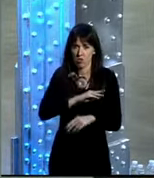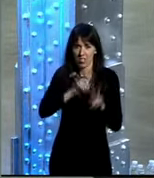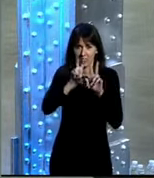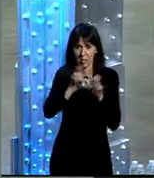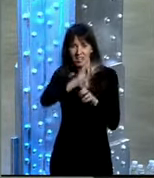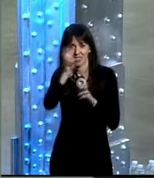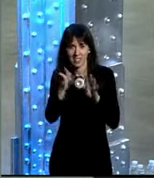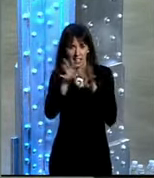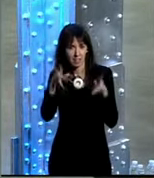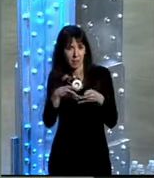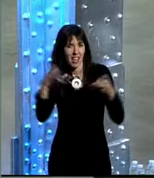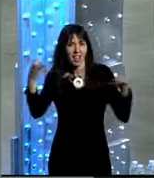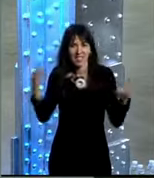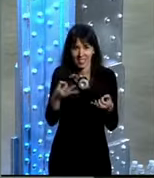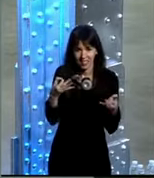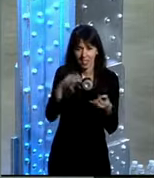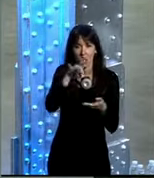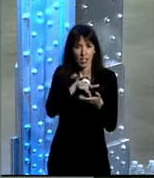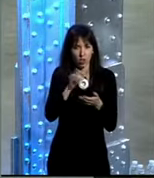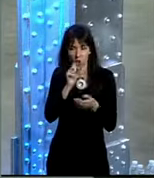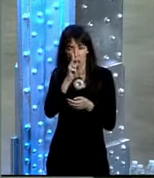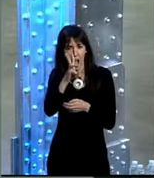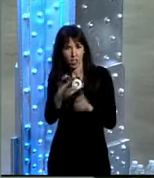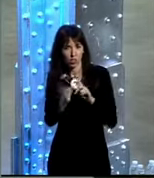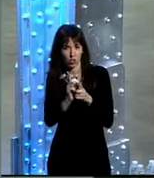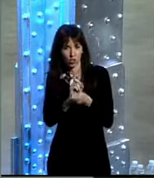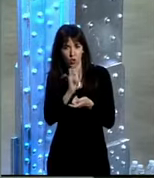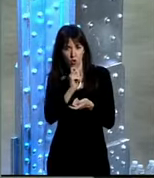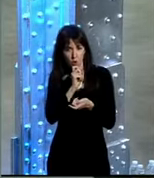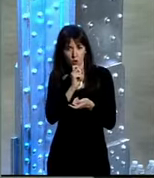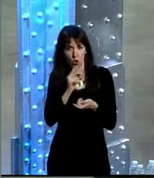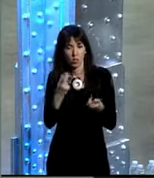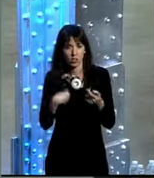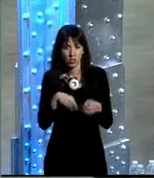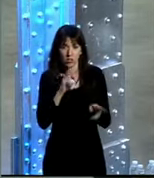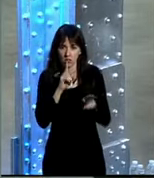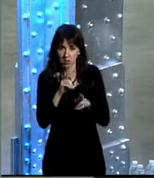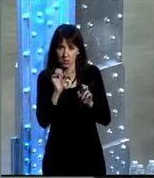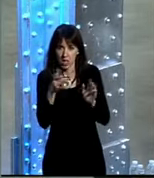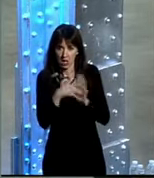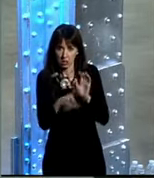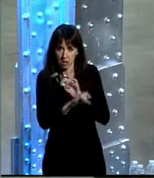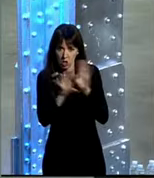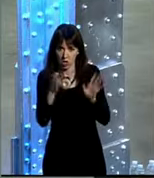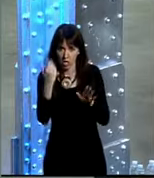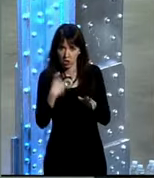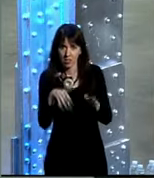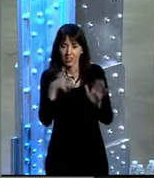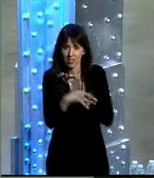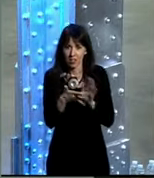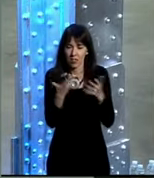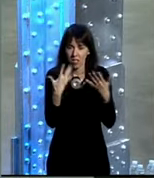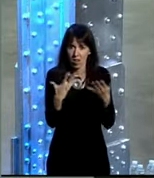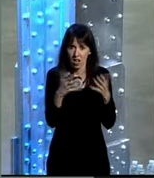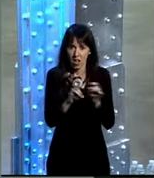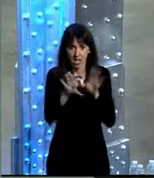I think we've seen lots of definitions about what transmedia is and has been throughout the years. That was quite